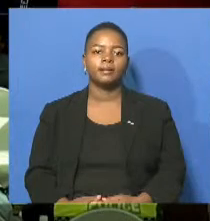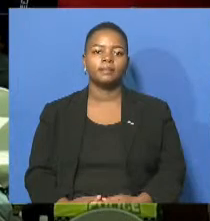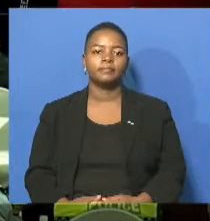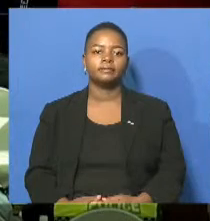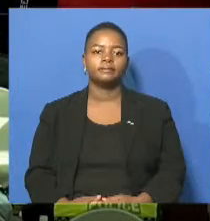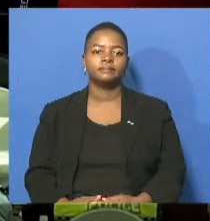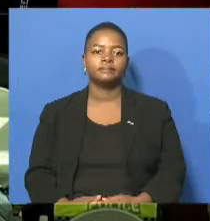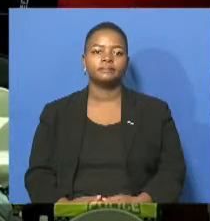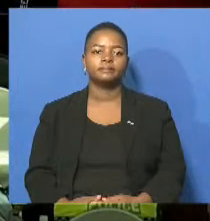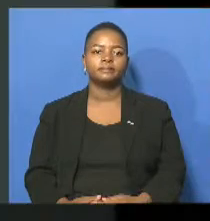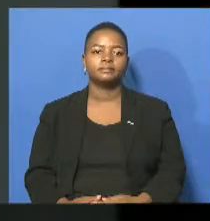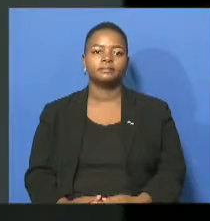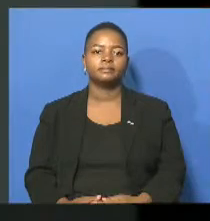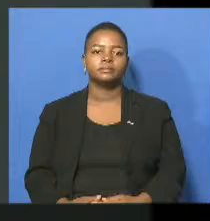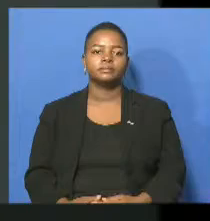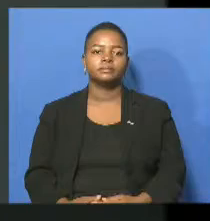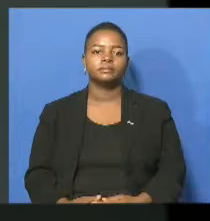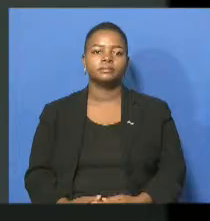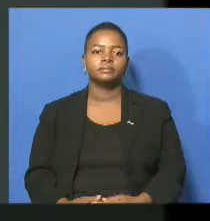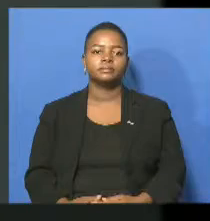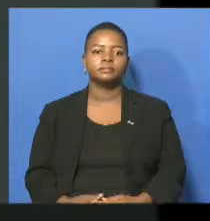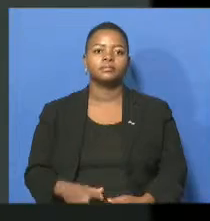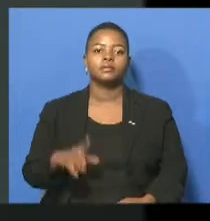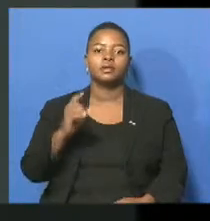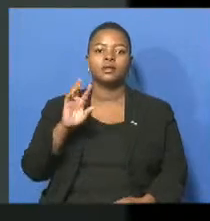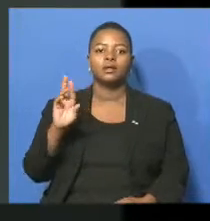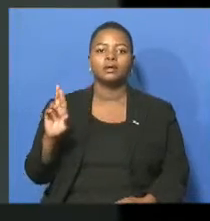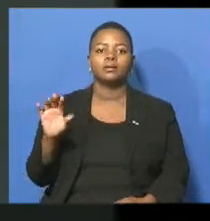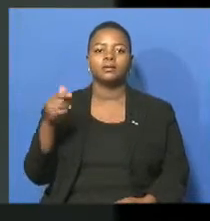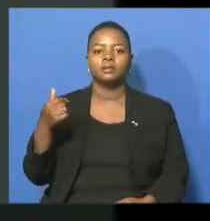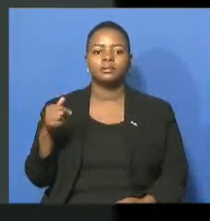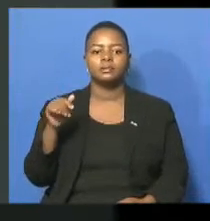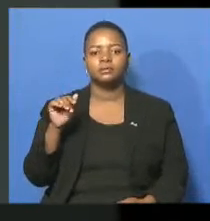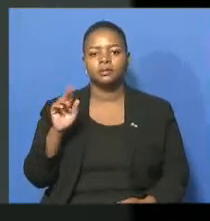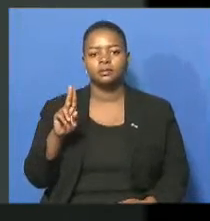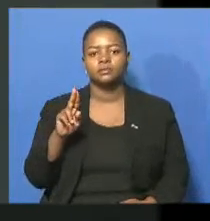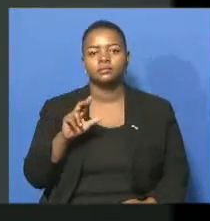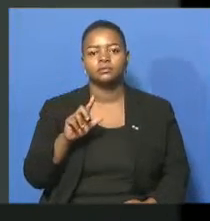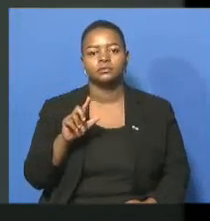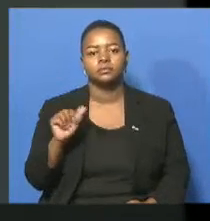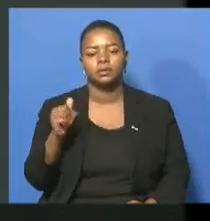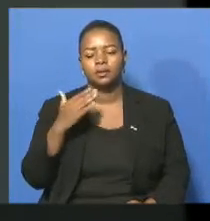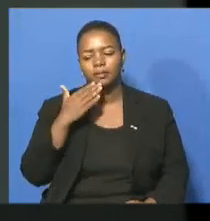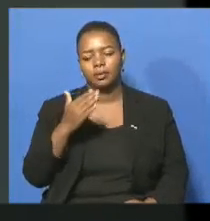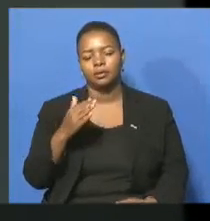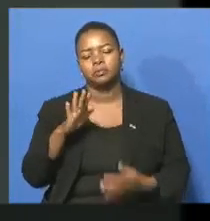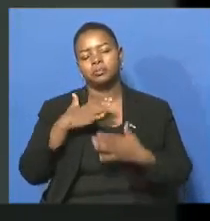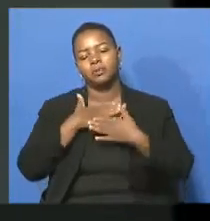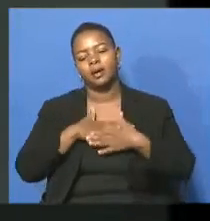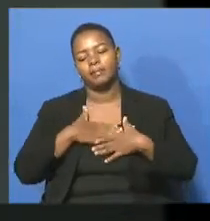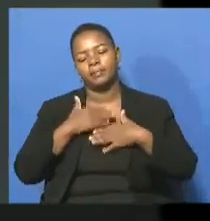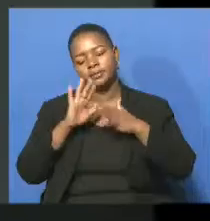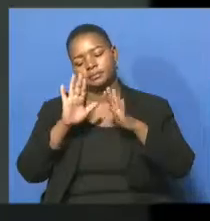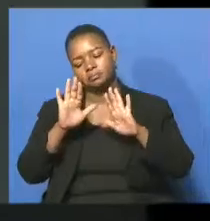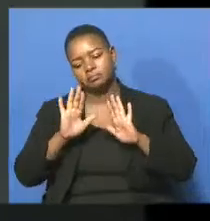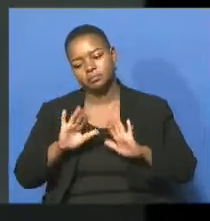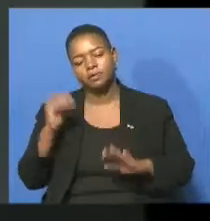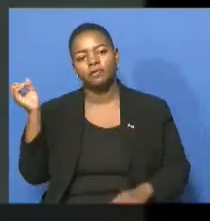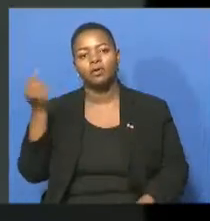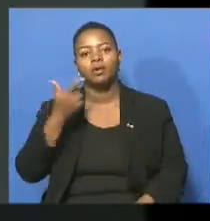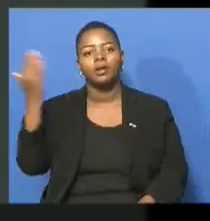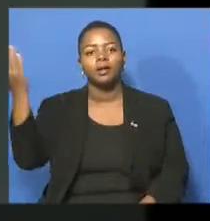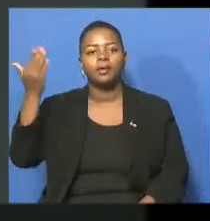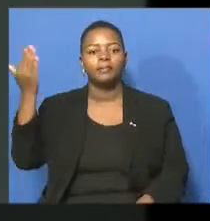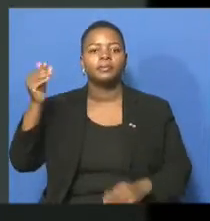Dr. Tula, thank you so much for that insightful, most informative presentation. Indeed, we extend that appreciation to all of our